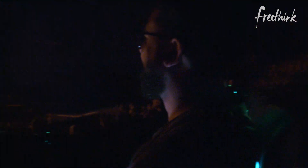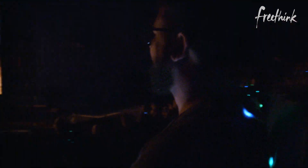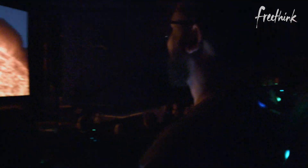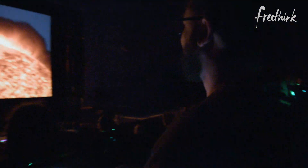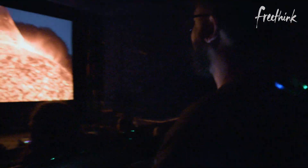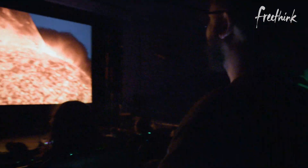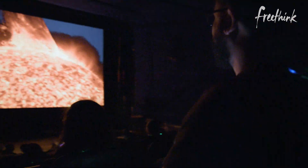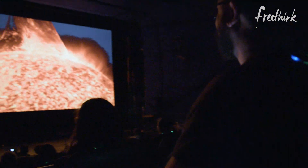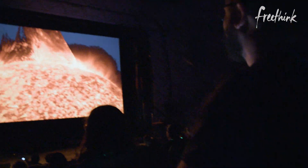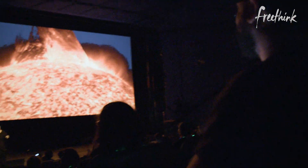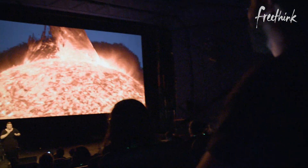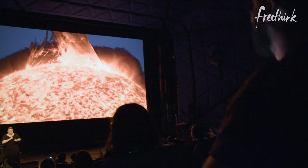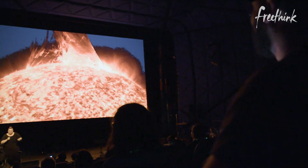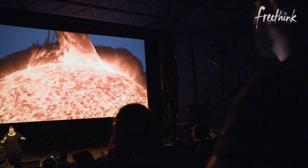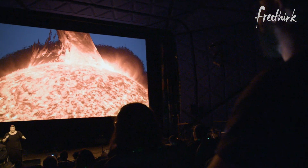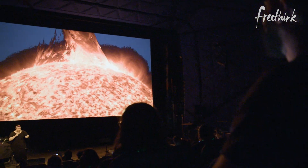you're trying to marry technology with art.